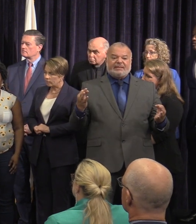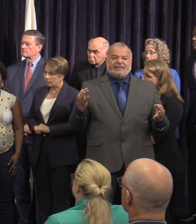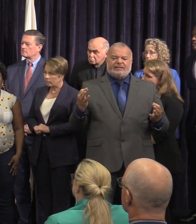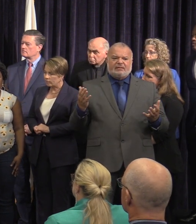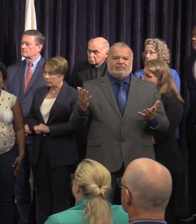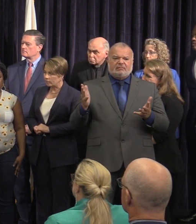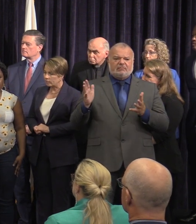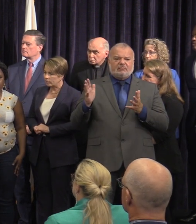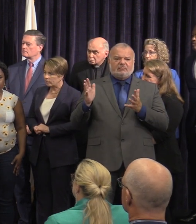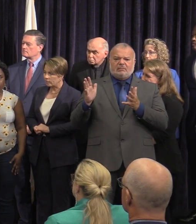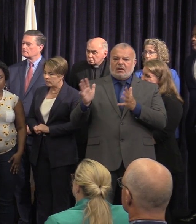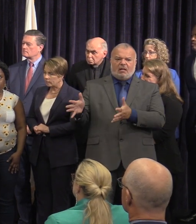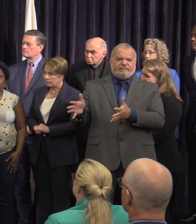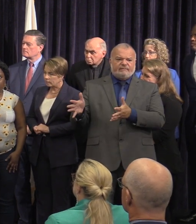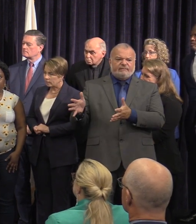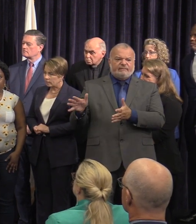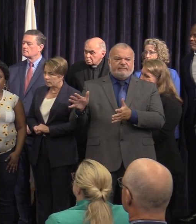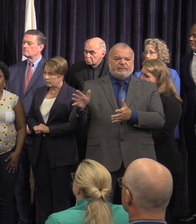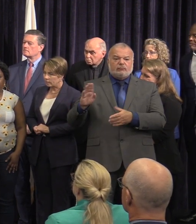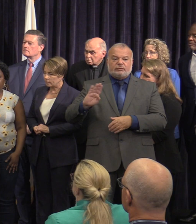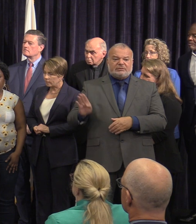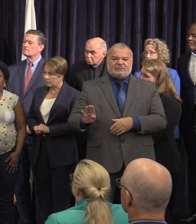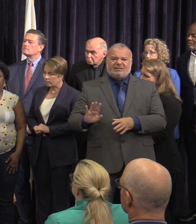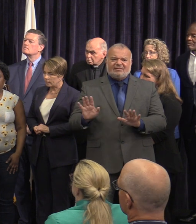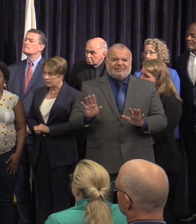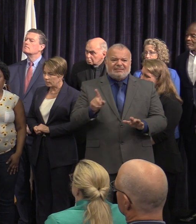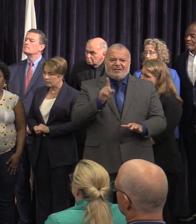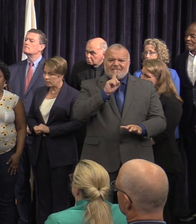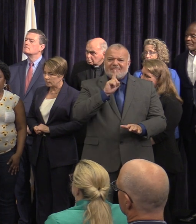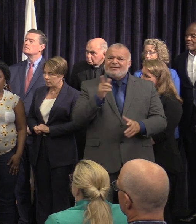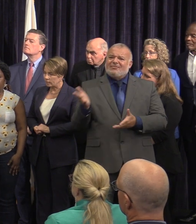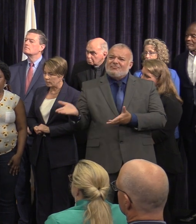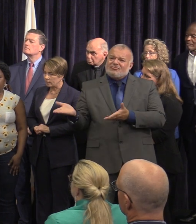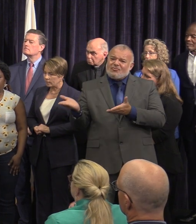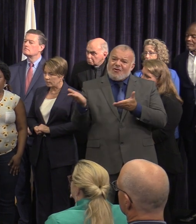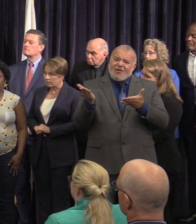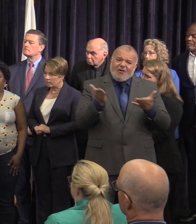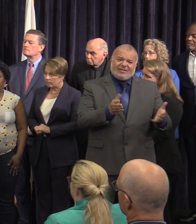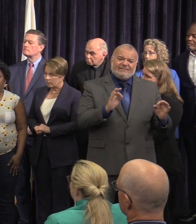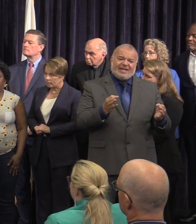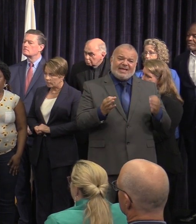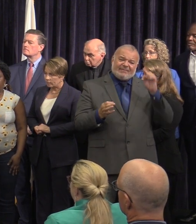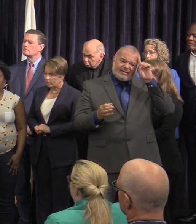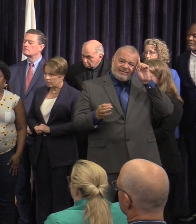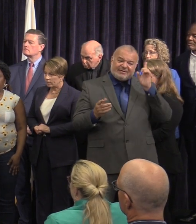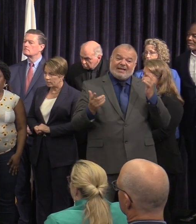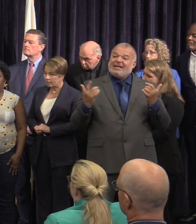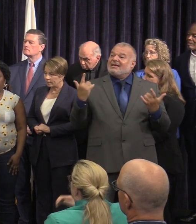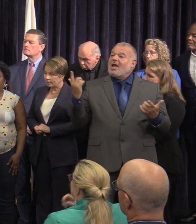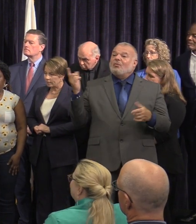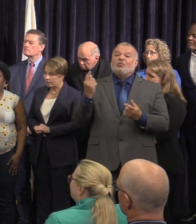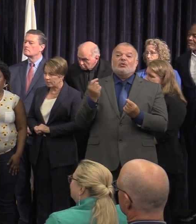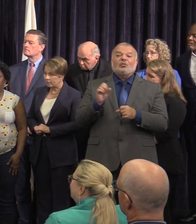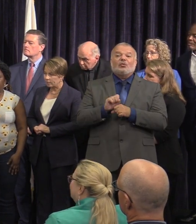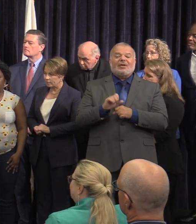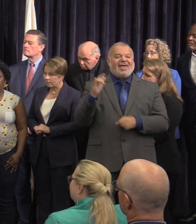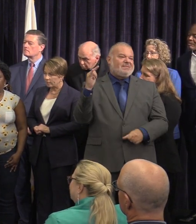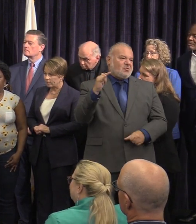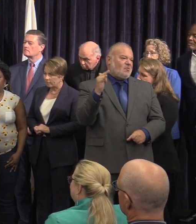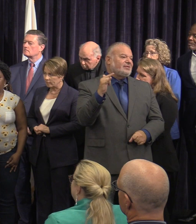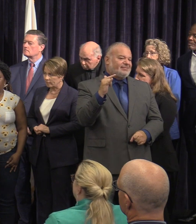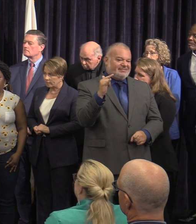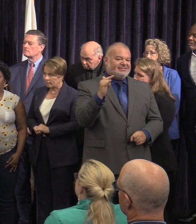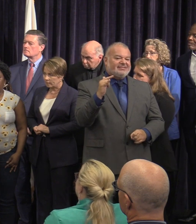family at IFC. And Johnny was working at the airport, believe it or not, as a service operator. And now he's working